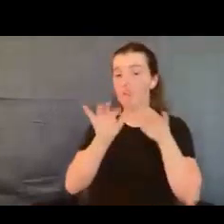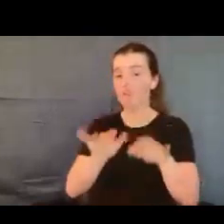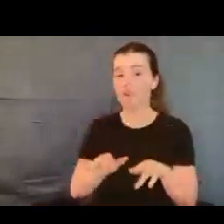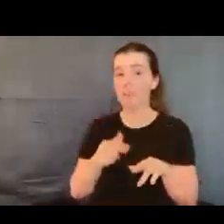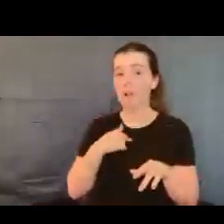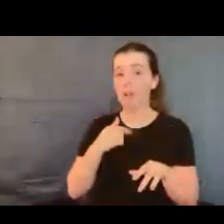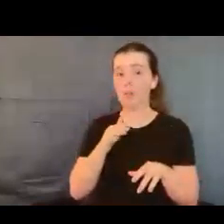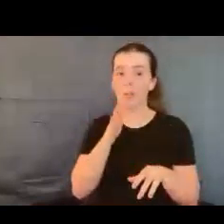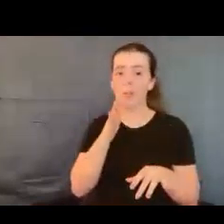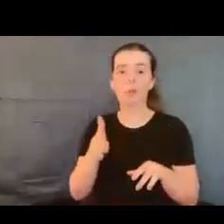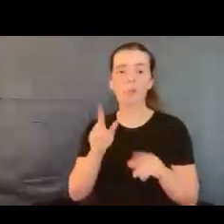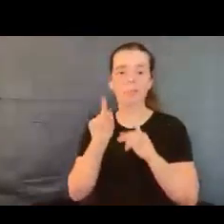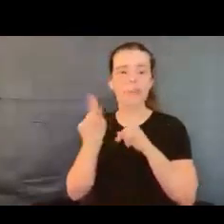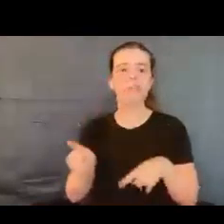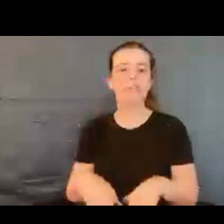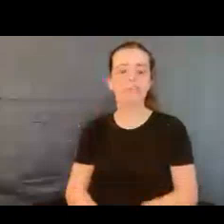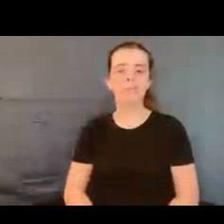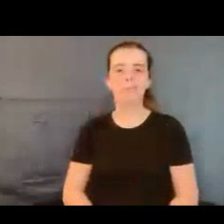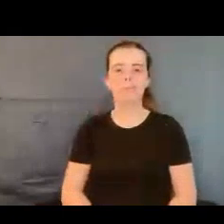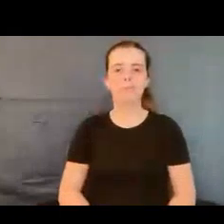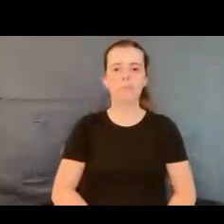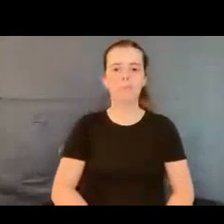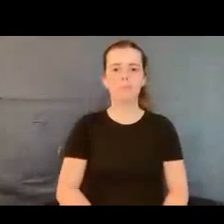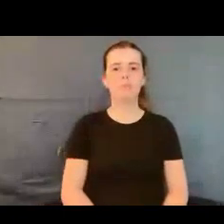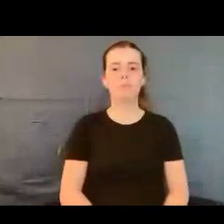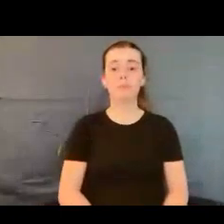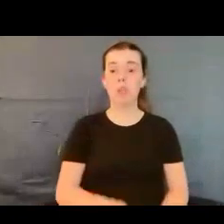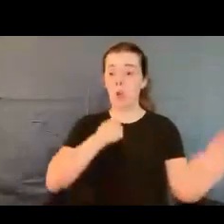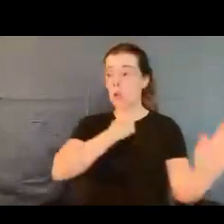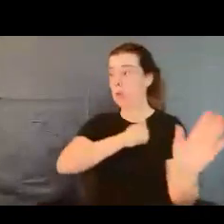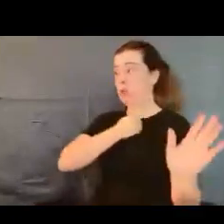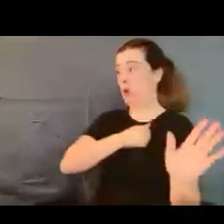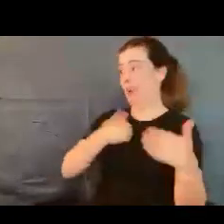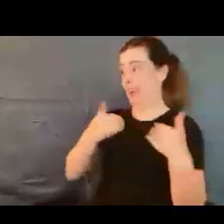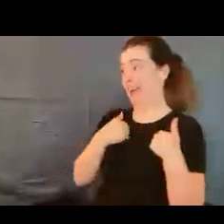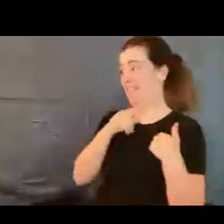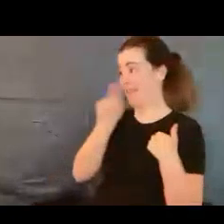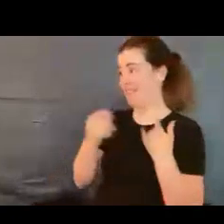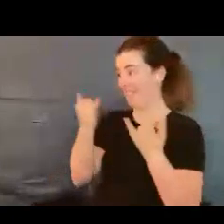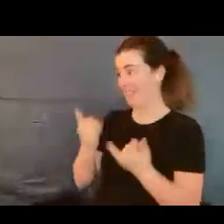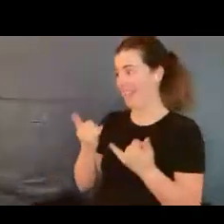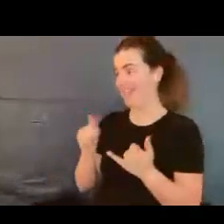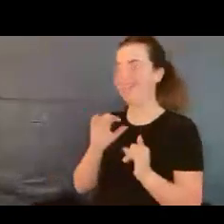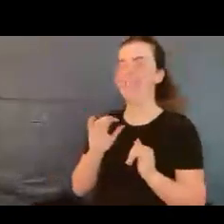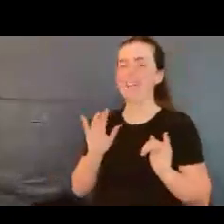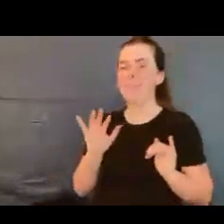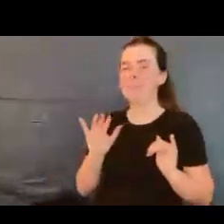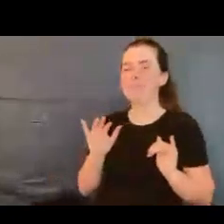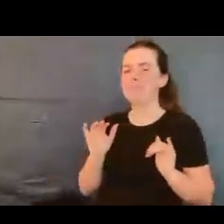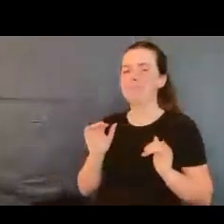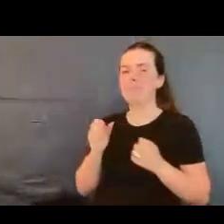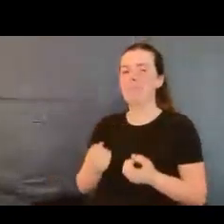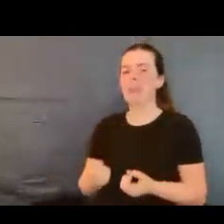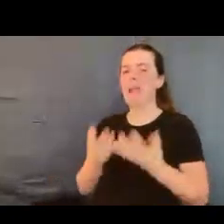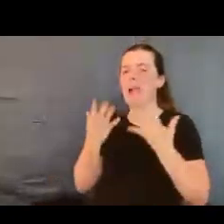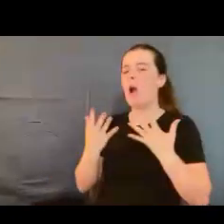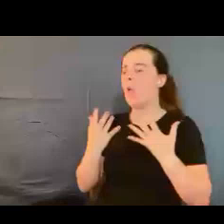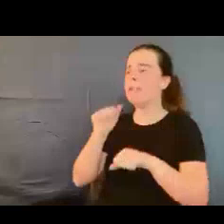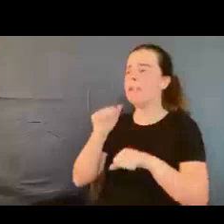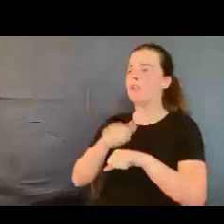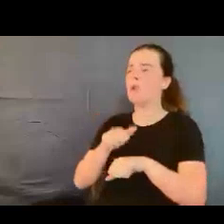up. Sounds good. Okay. Oh, sorry, someone did just put one in. So Okay, before I great. can move No on, worries. Yeah. how many stones do most